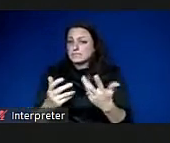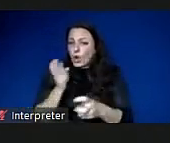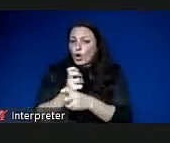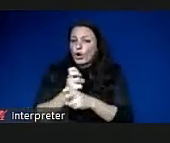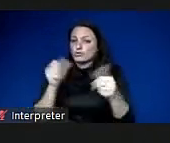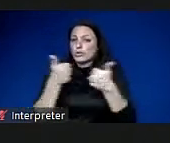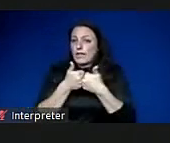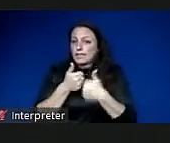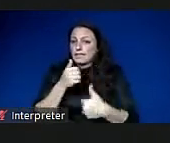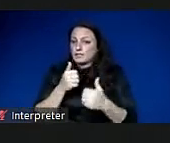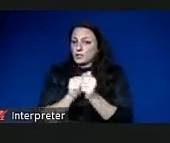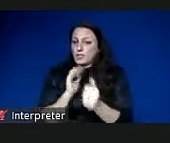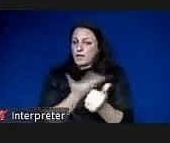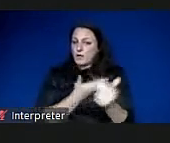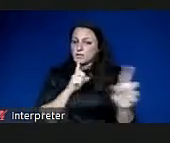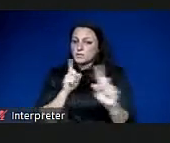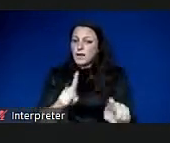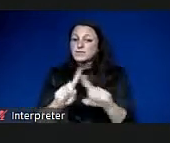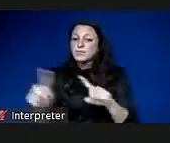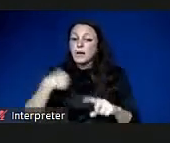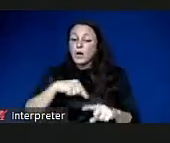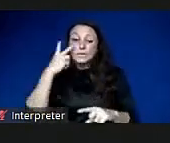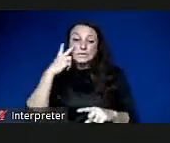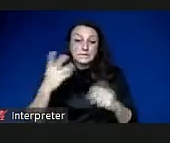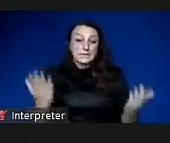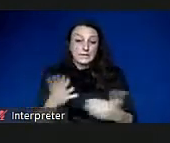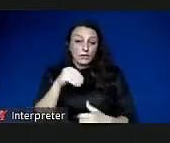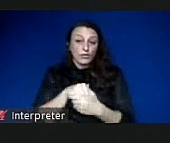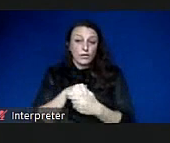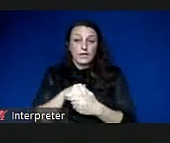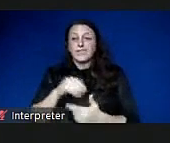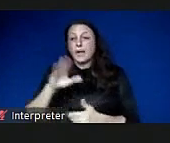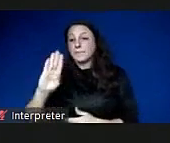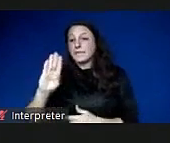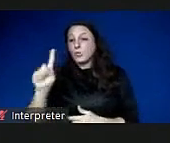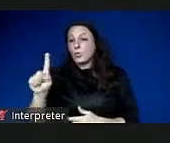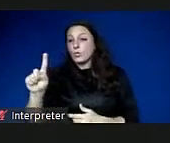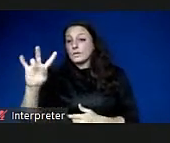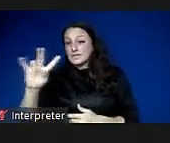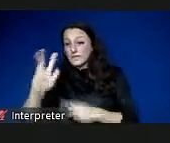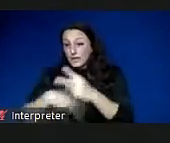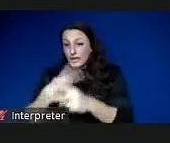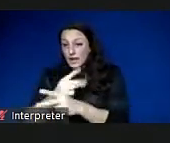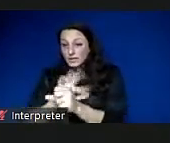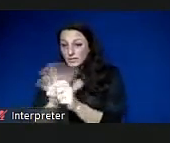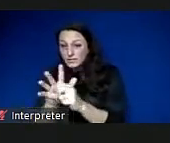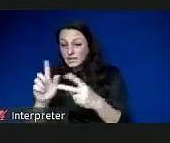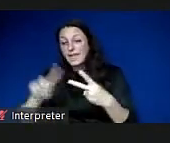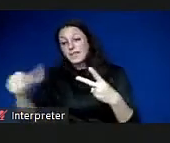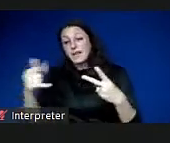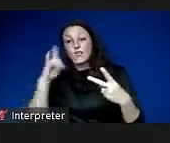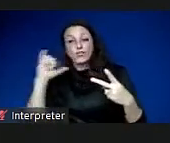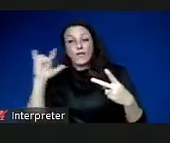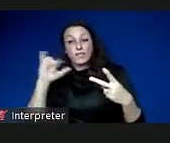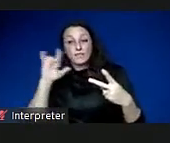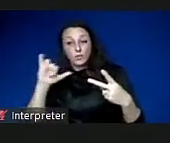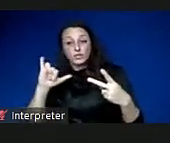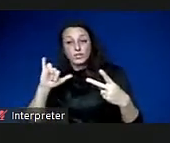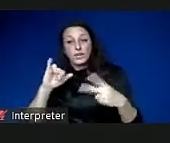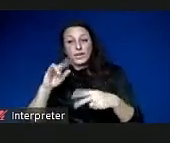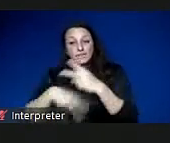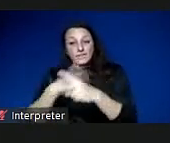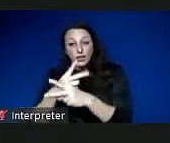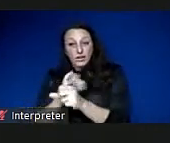that we are seeing here in Colorado, the B117 variant and another California variant, we think that we're